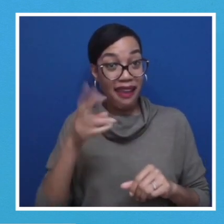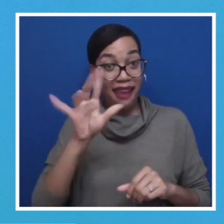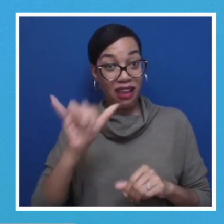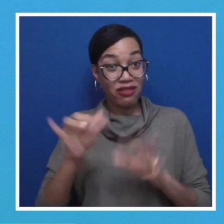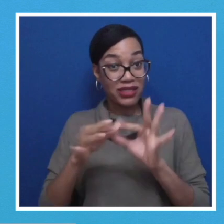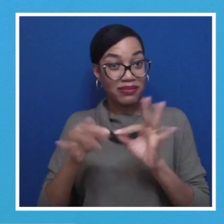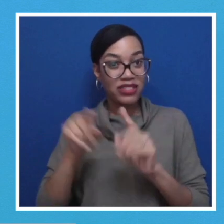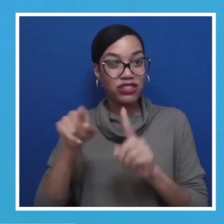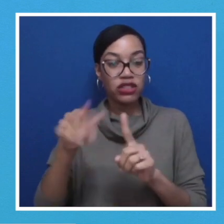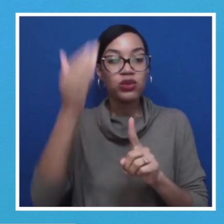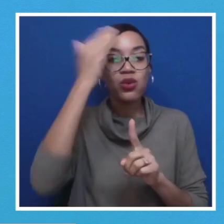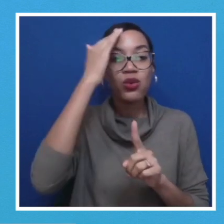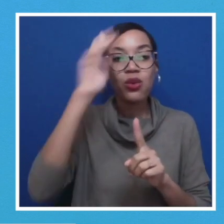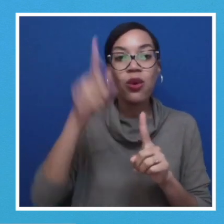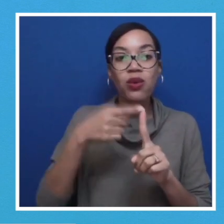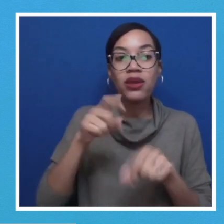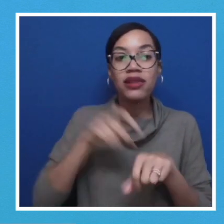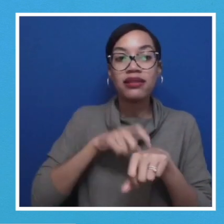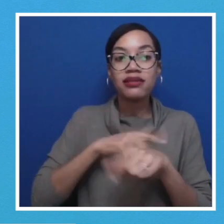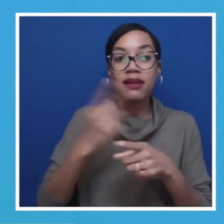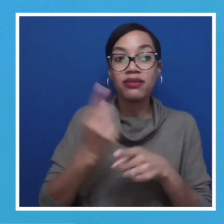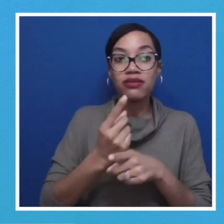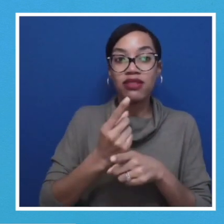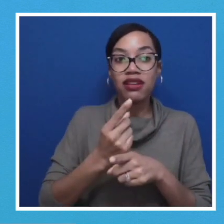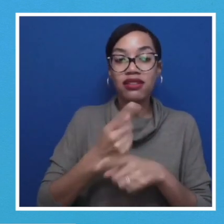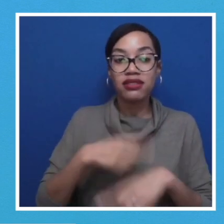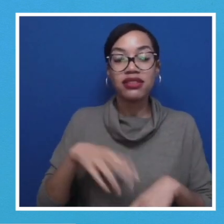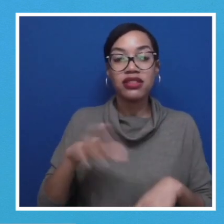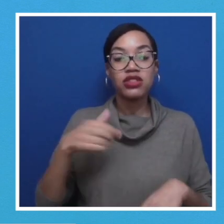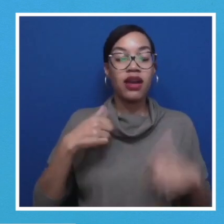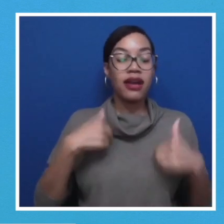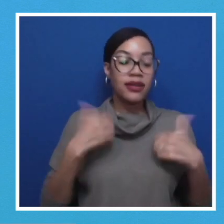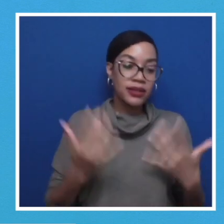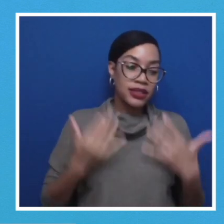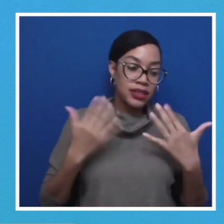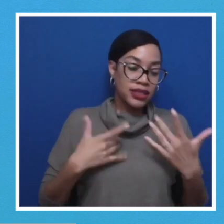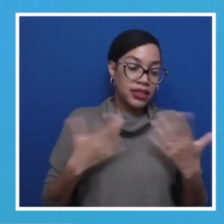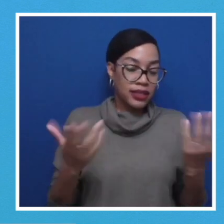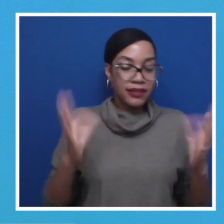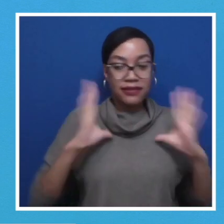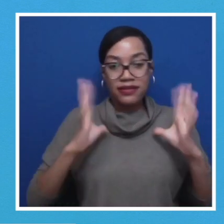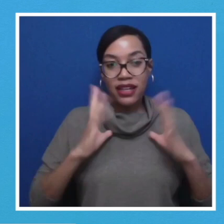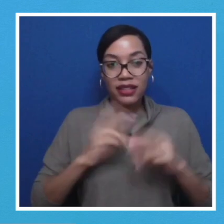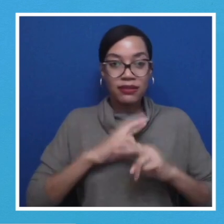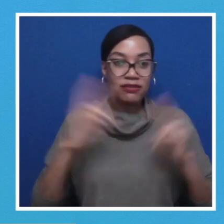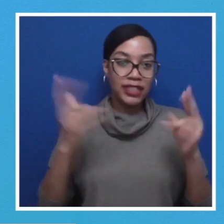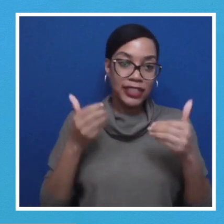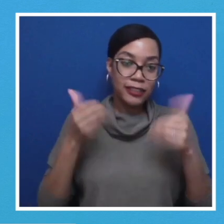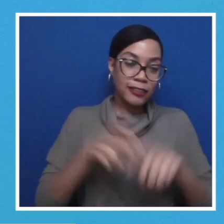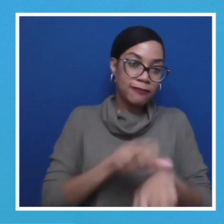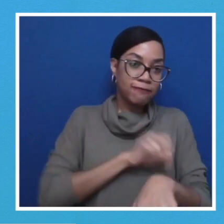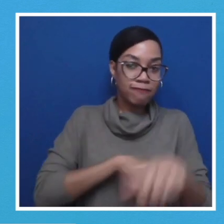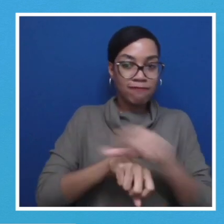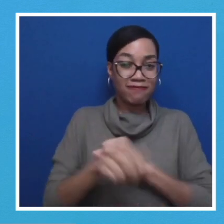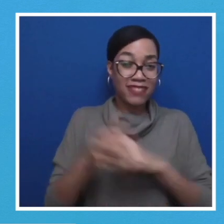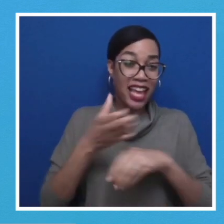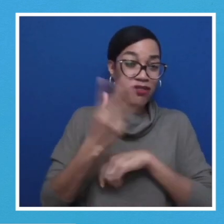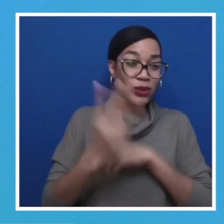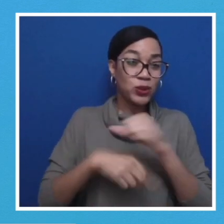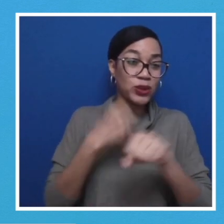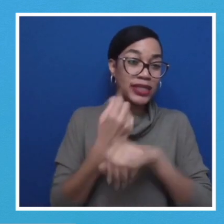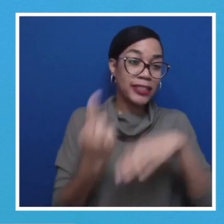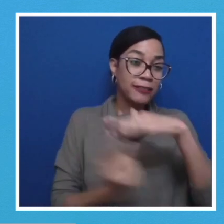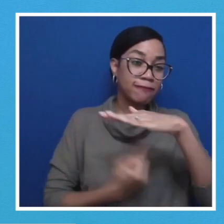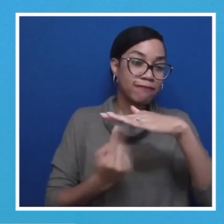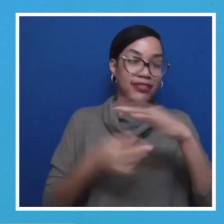okay, I've been slumbering for 2 years. It's time. So I wrote up a new letter, and Mark helped out a